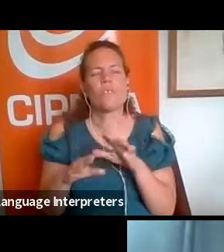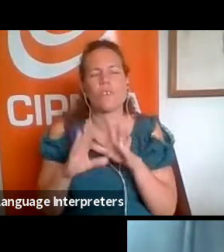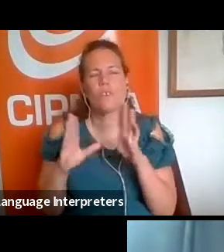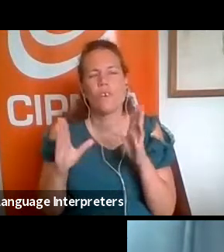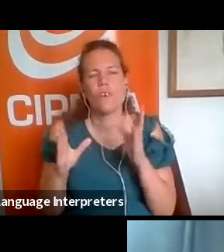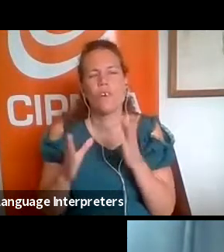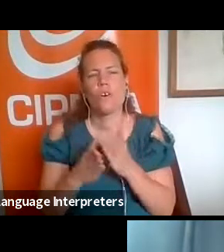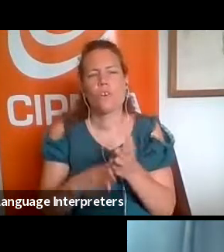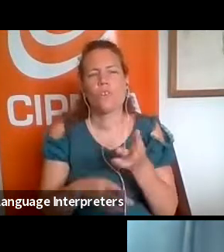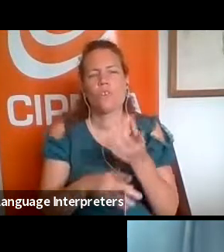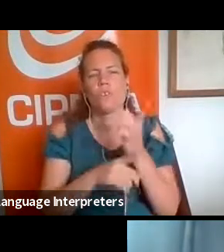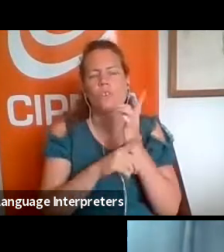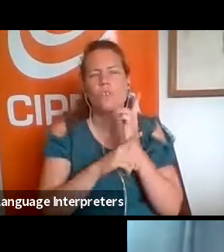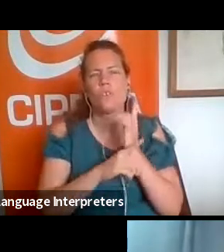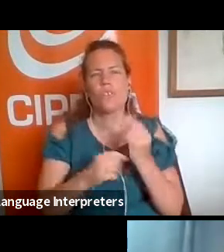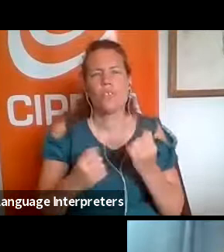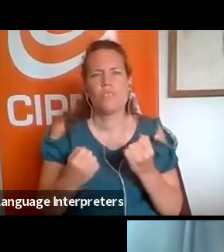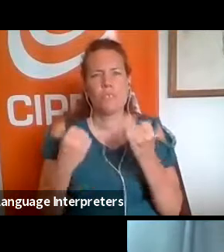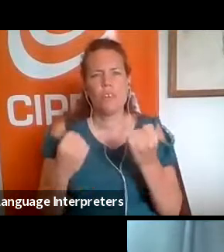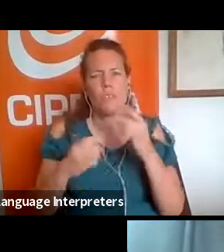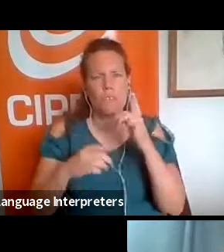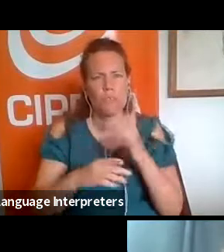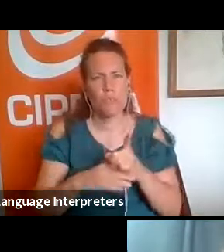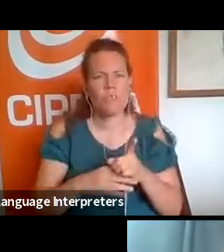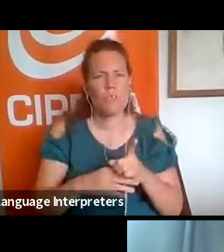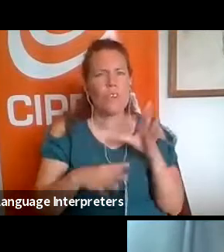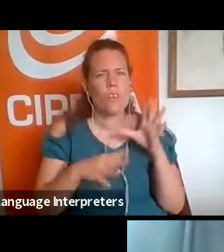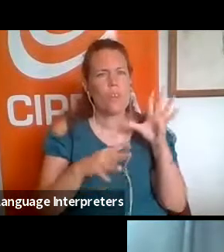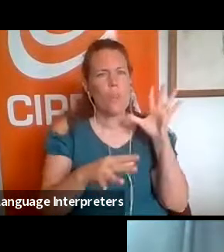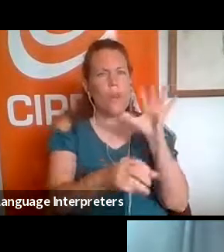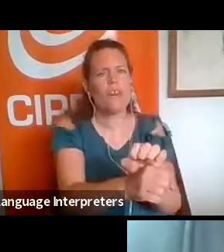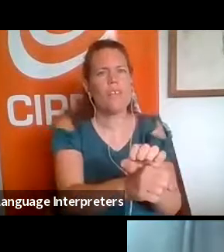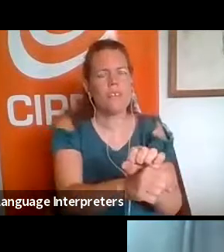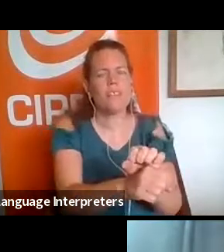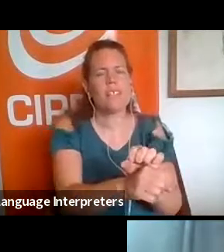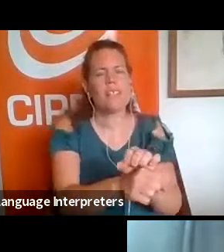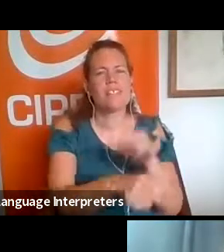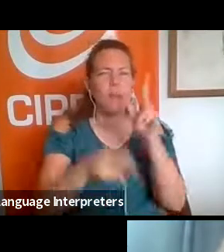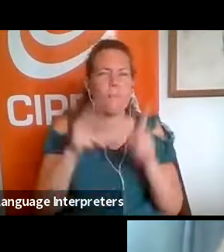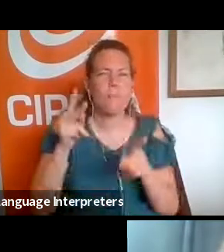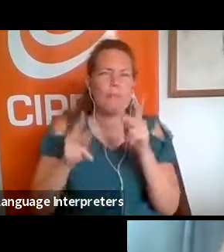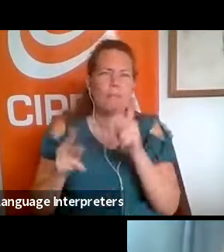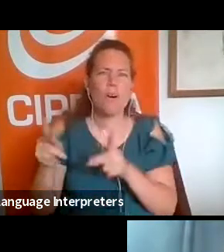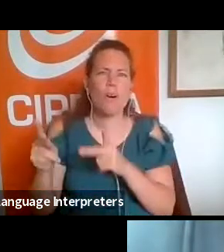to arrest people who are kind of